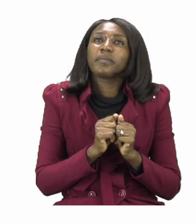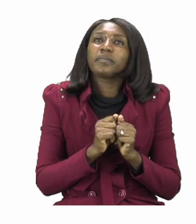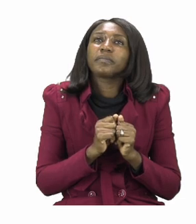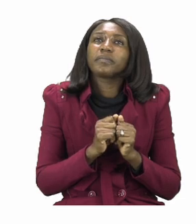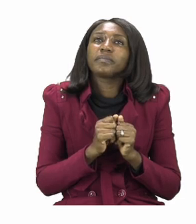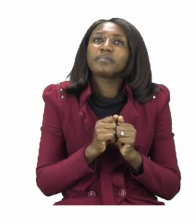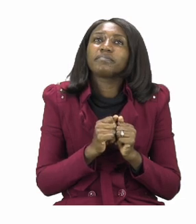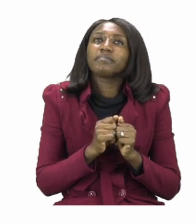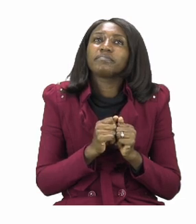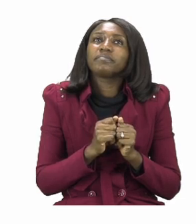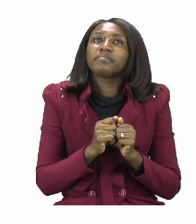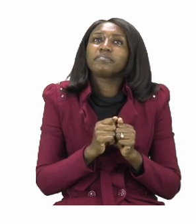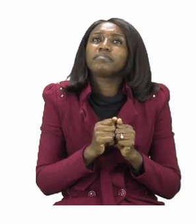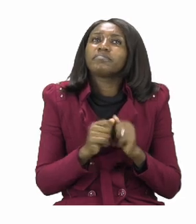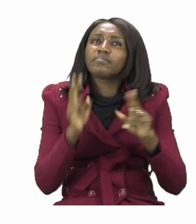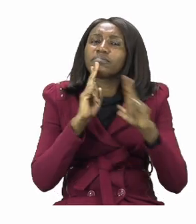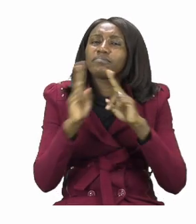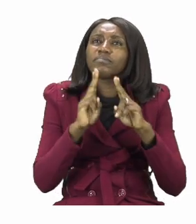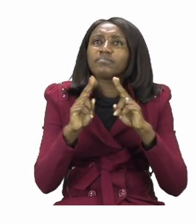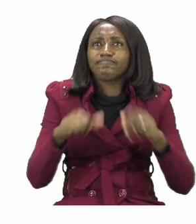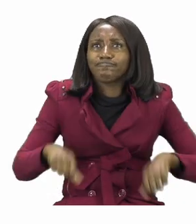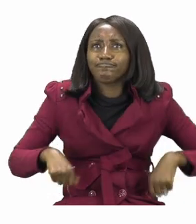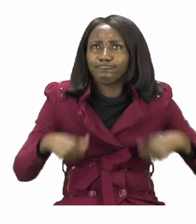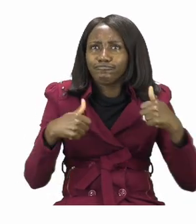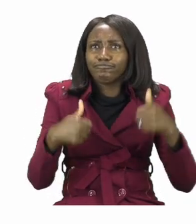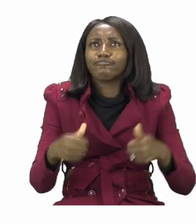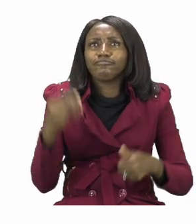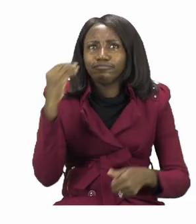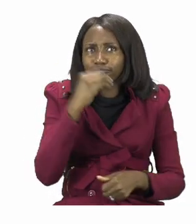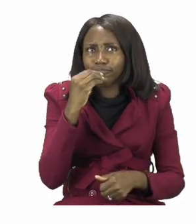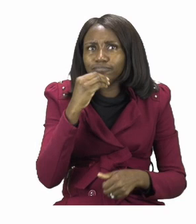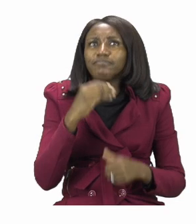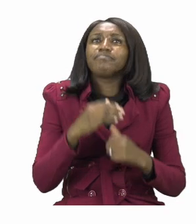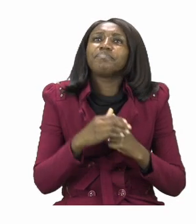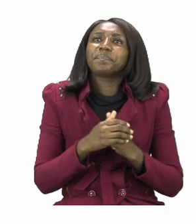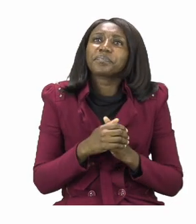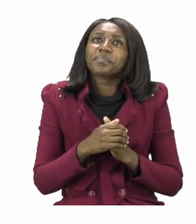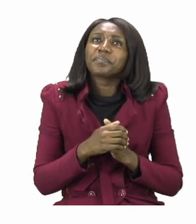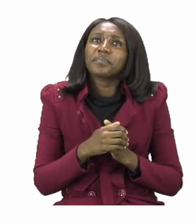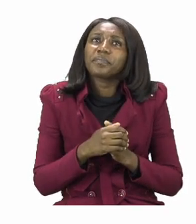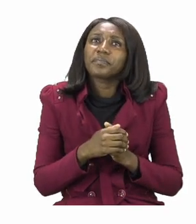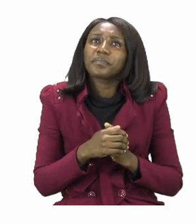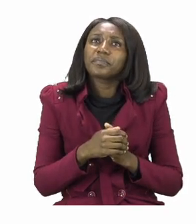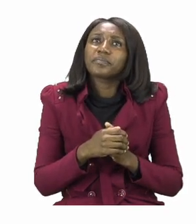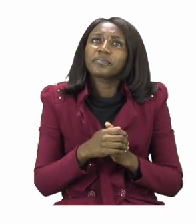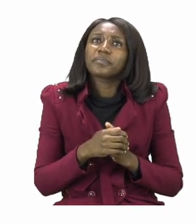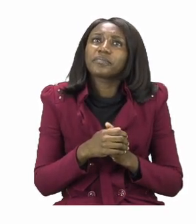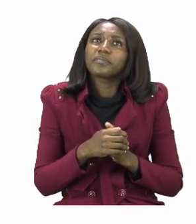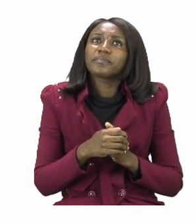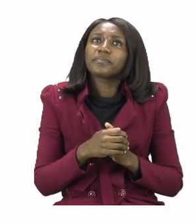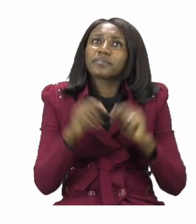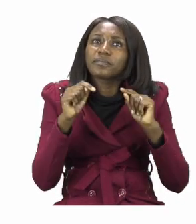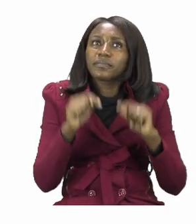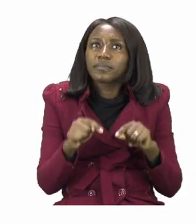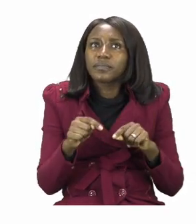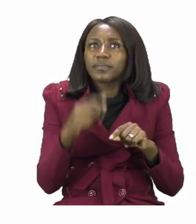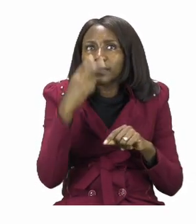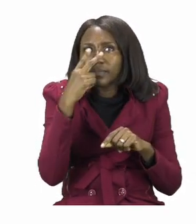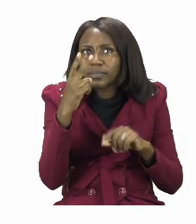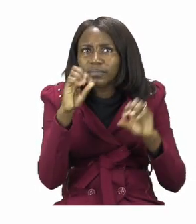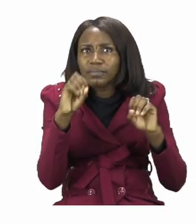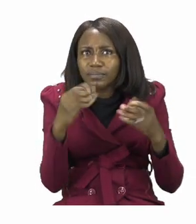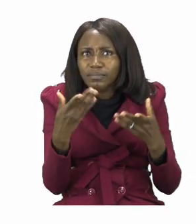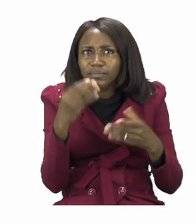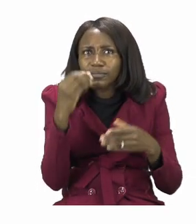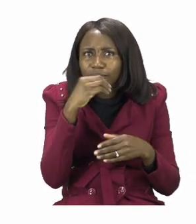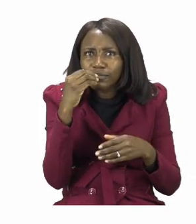the balanced diet. Now, it is going to be our job to find out how many in each